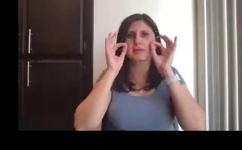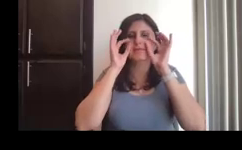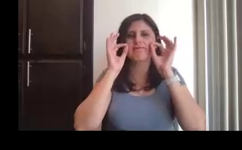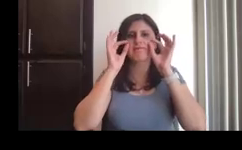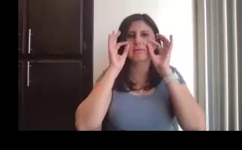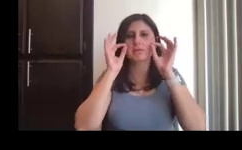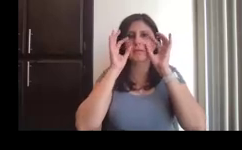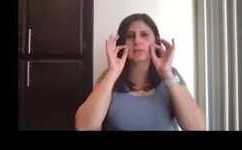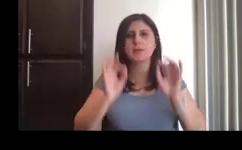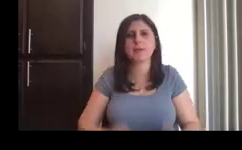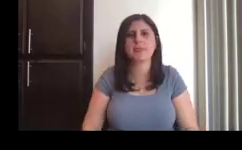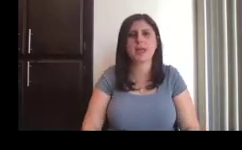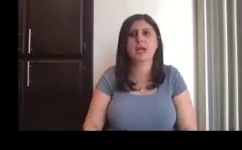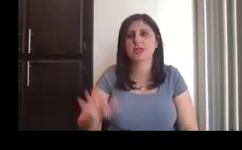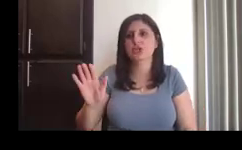cat,